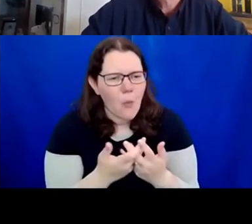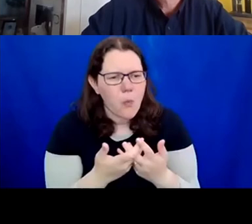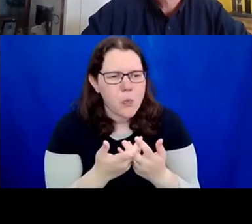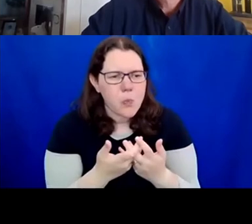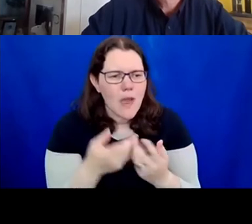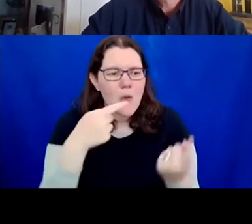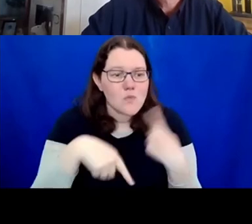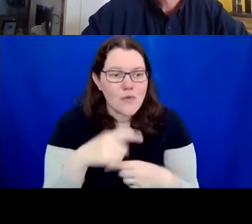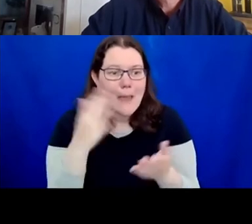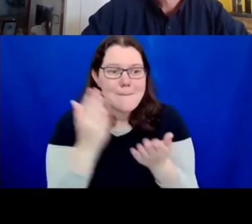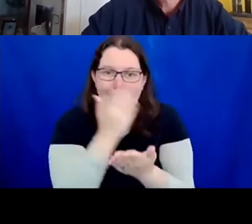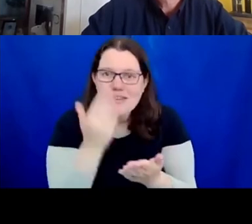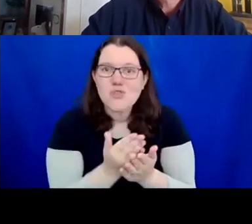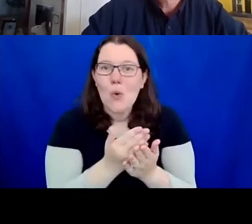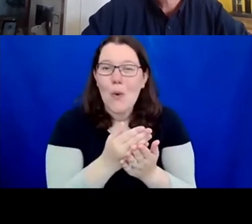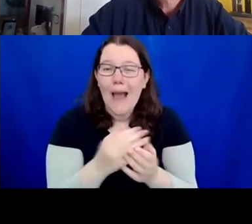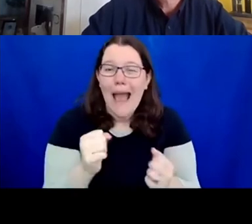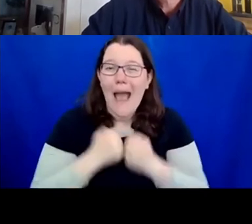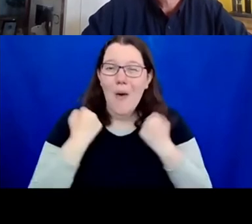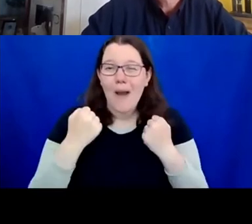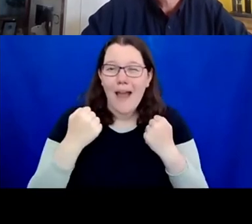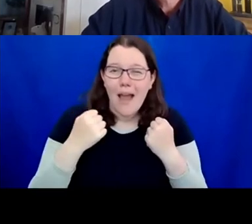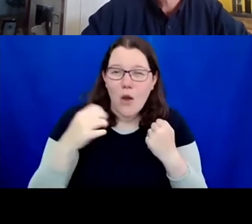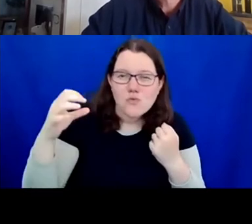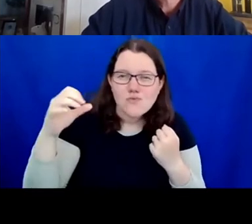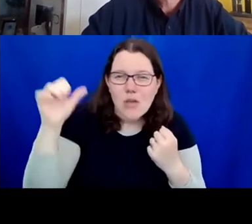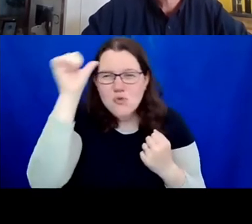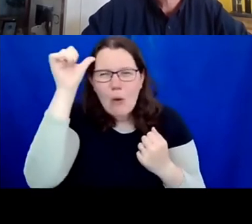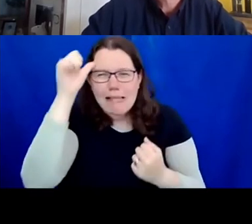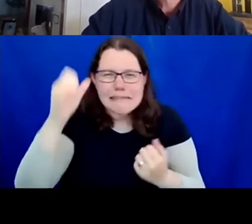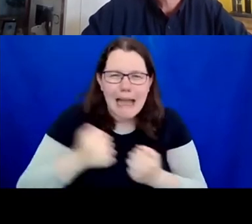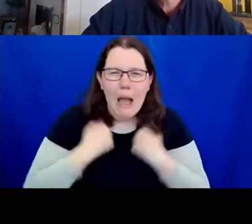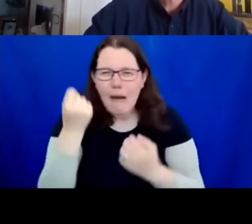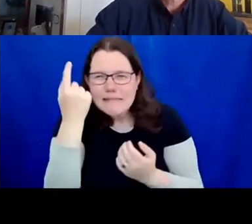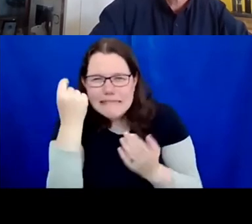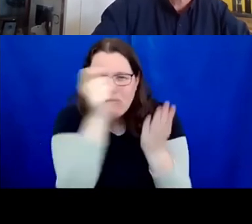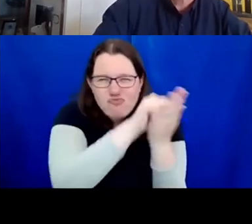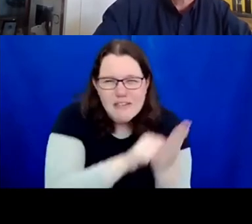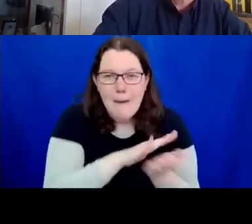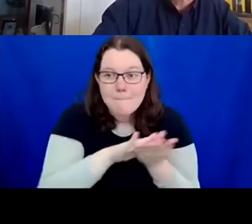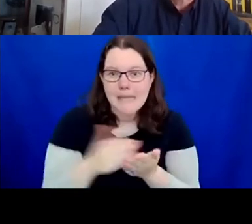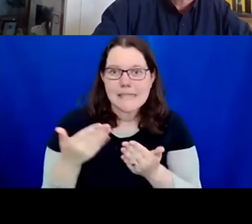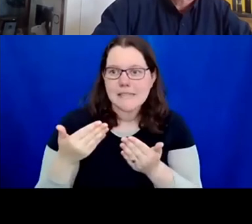I think that might be cement the knowledge rather than sediment, but Richard.